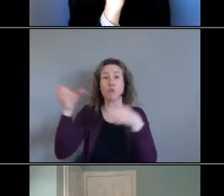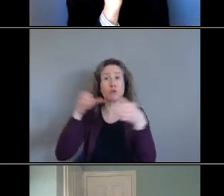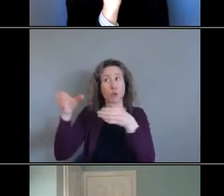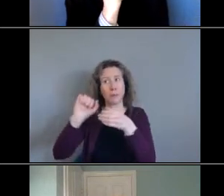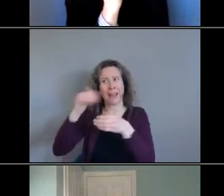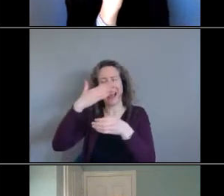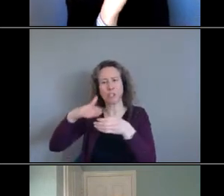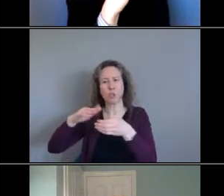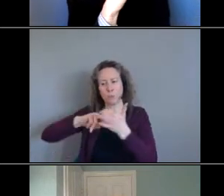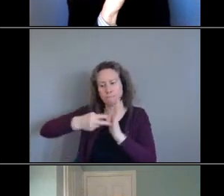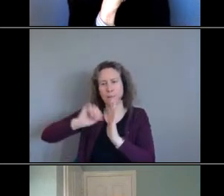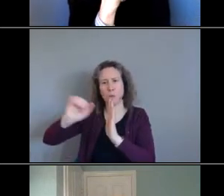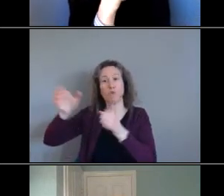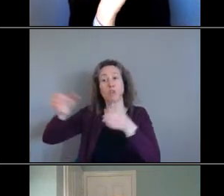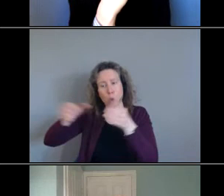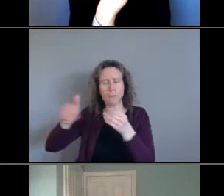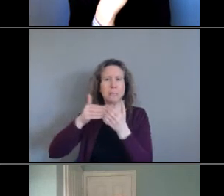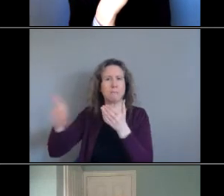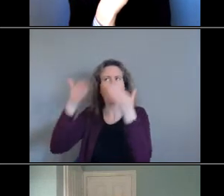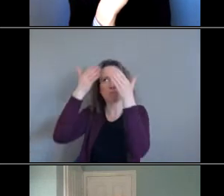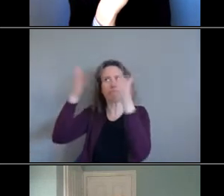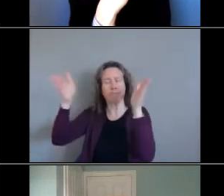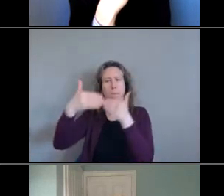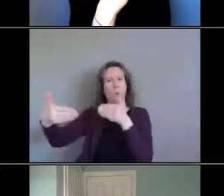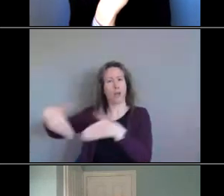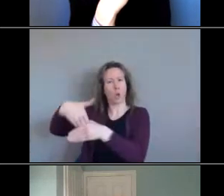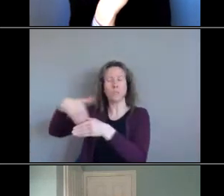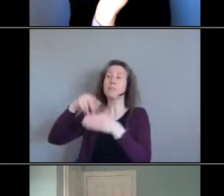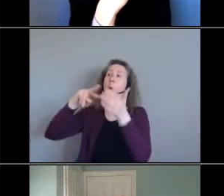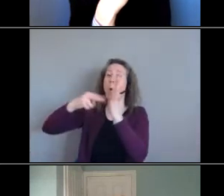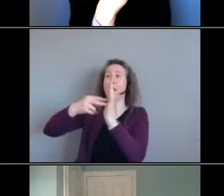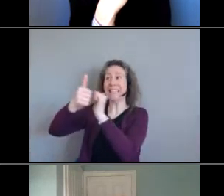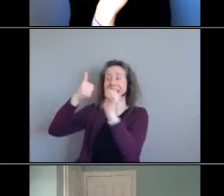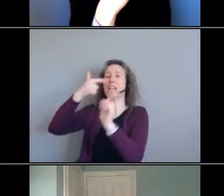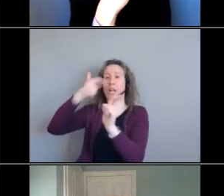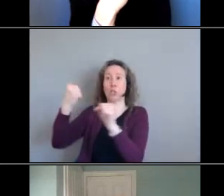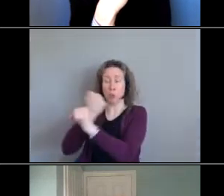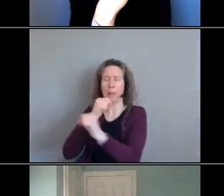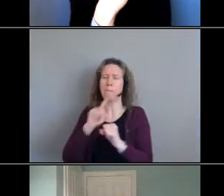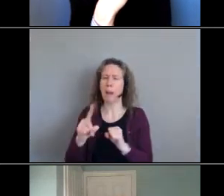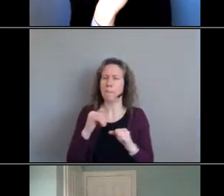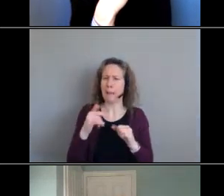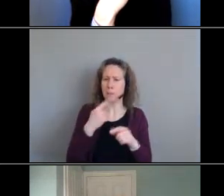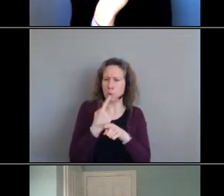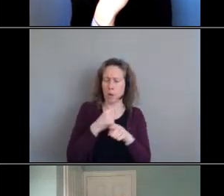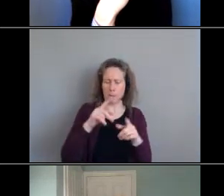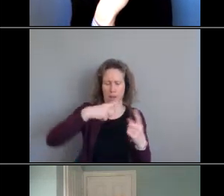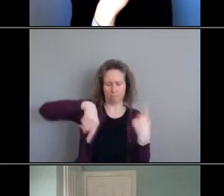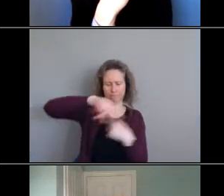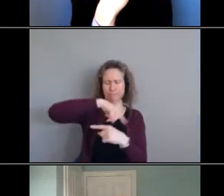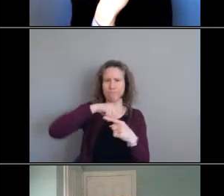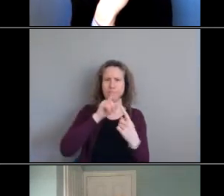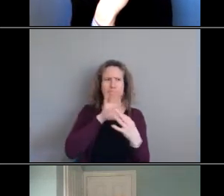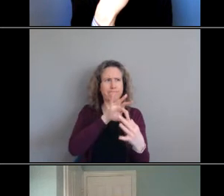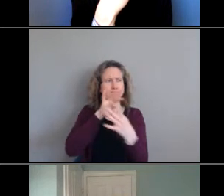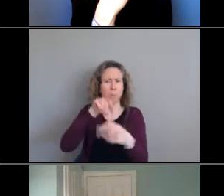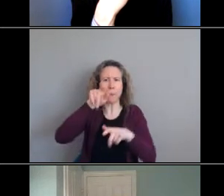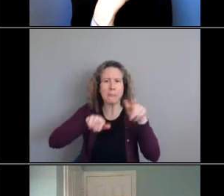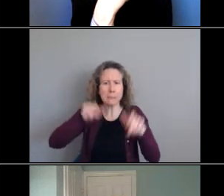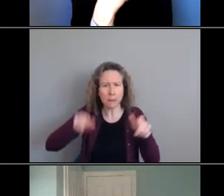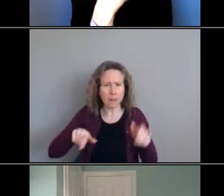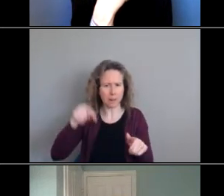think there's lots and lots and lots of stuff that organisations can do. But I think if we're talking interpersonally, for me, it's very much